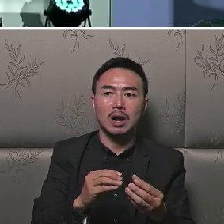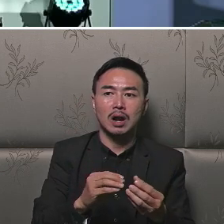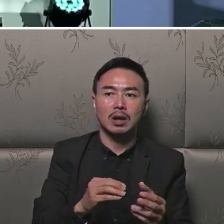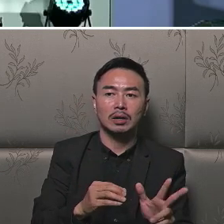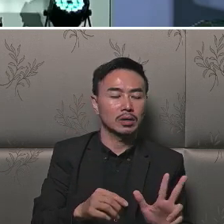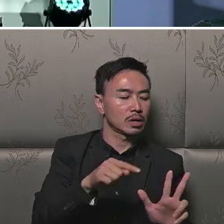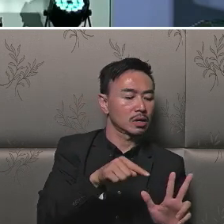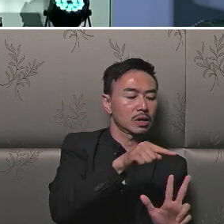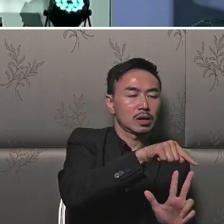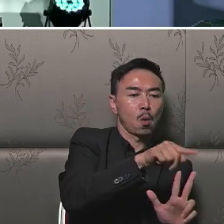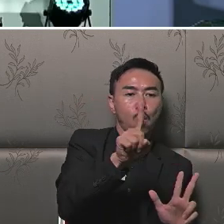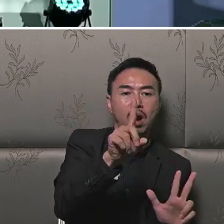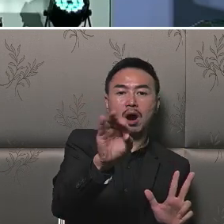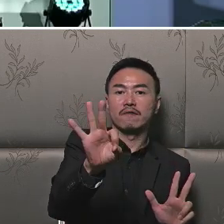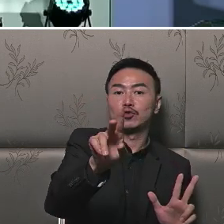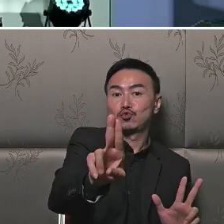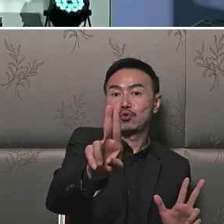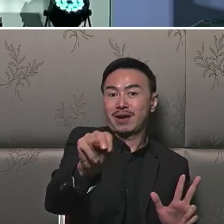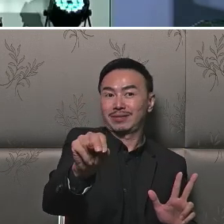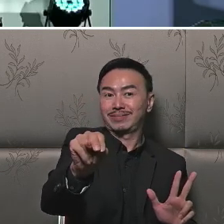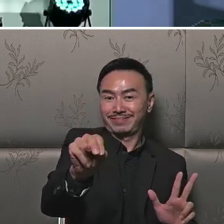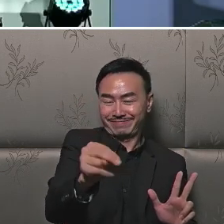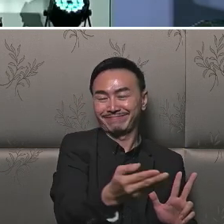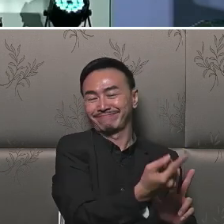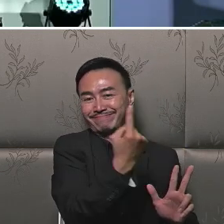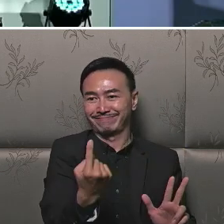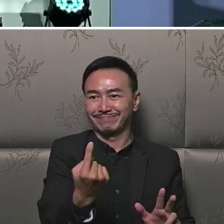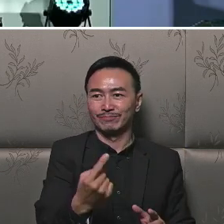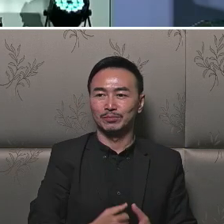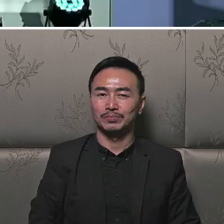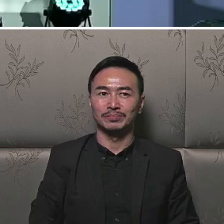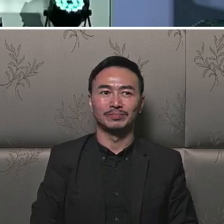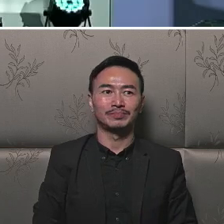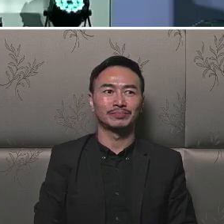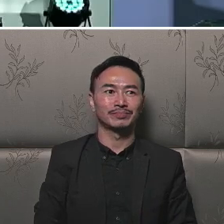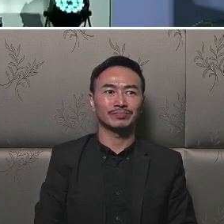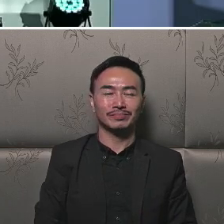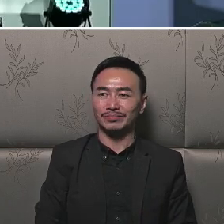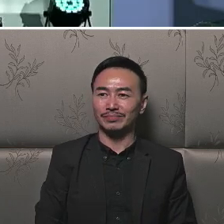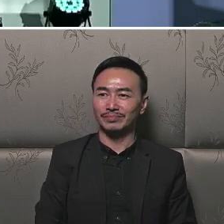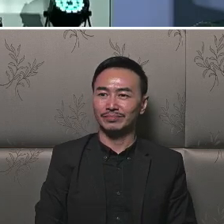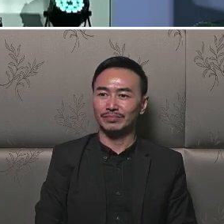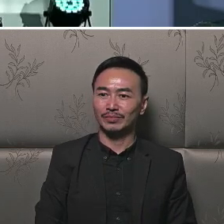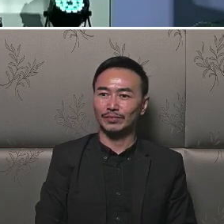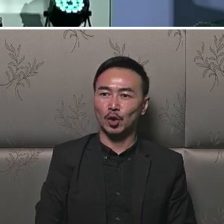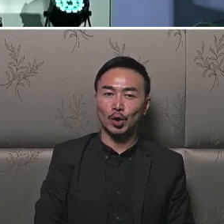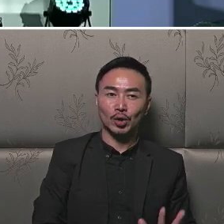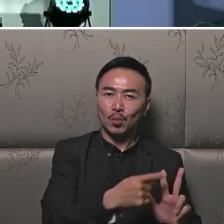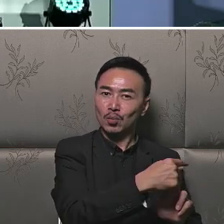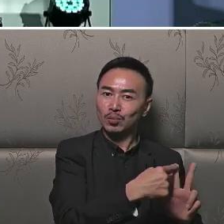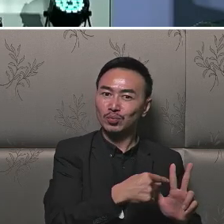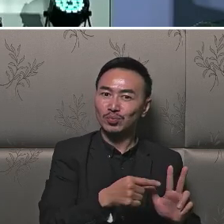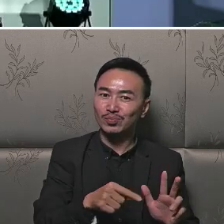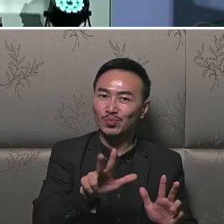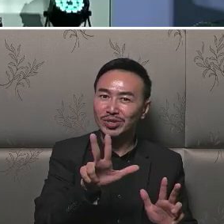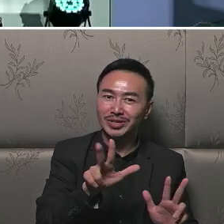the time and the presentations that you have made, and for you, the audience, for being available to listen to